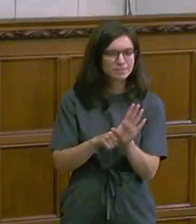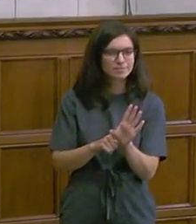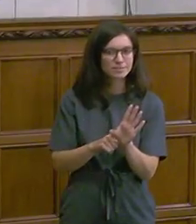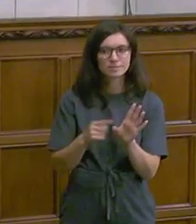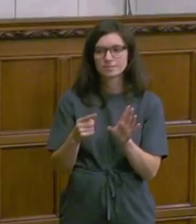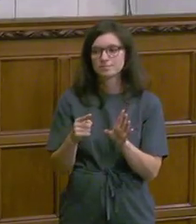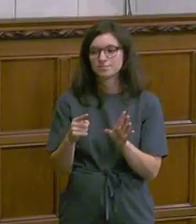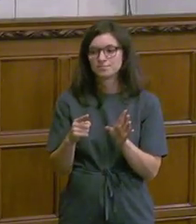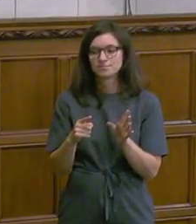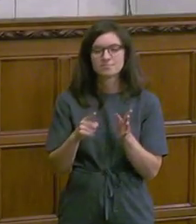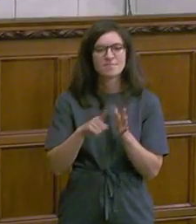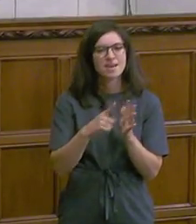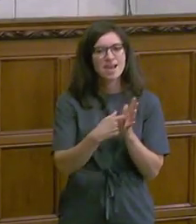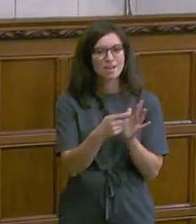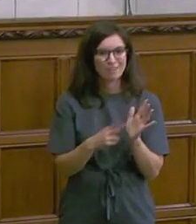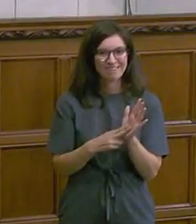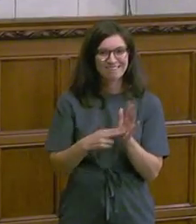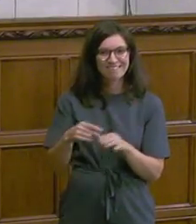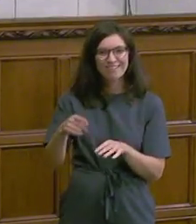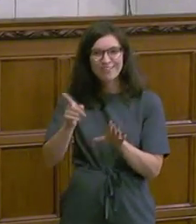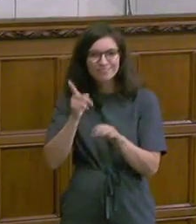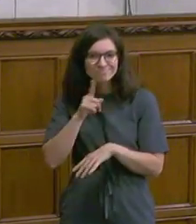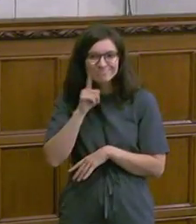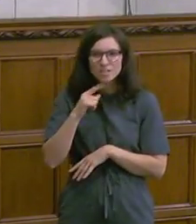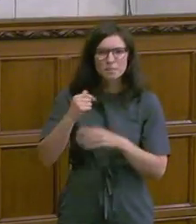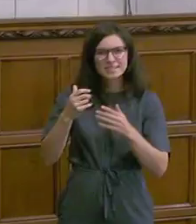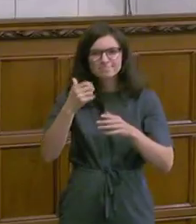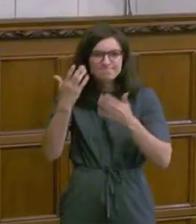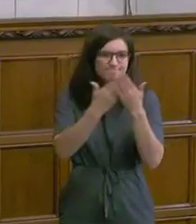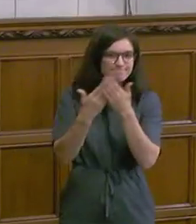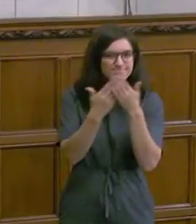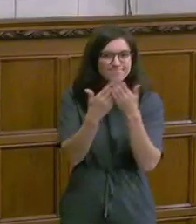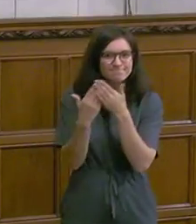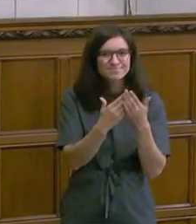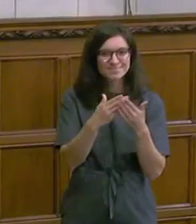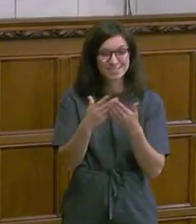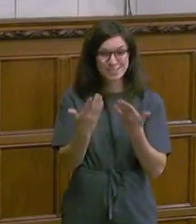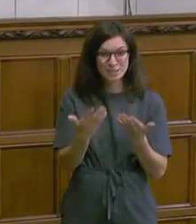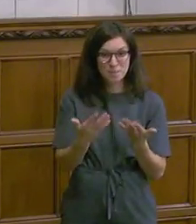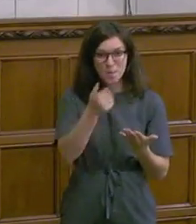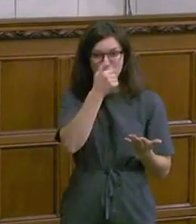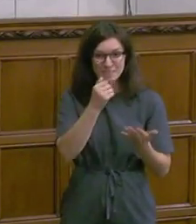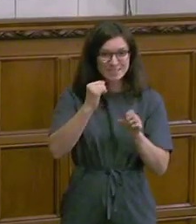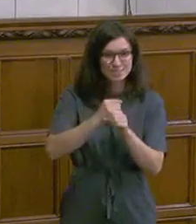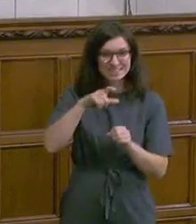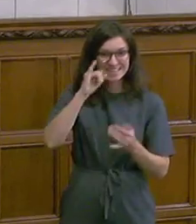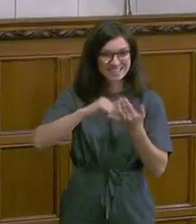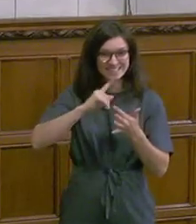year, who's pushing for a GCSE, to Ella, who messaged me this week. And it's important that we give them the time they